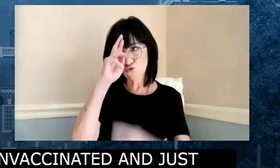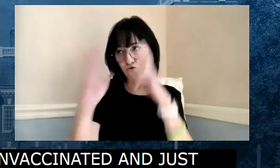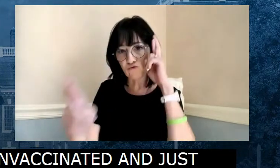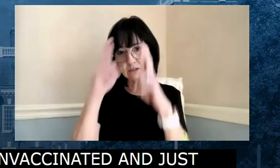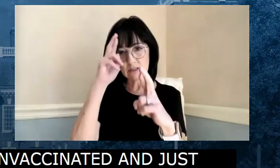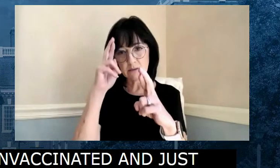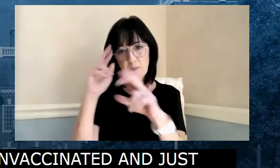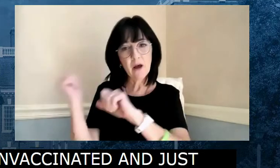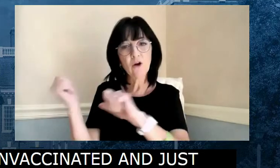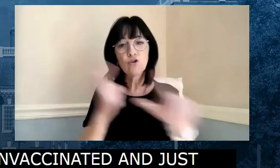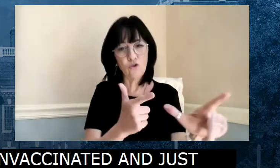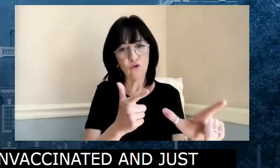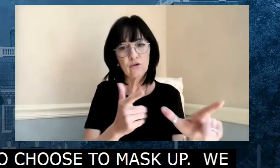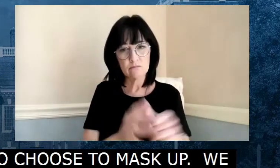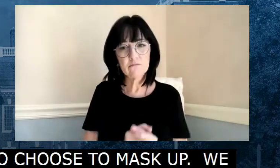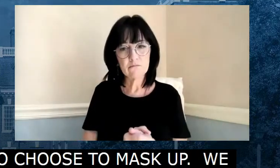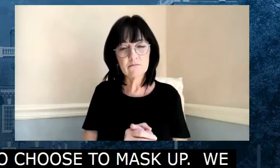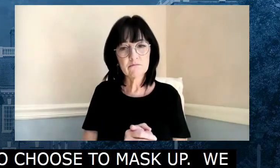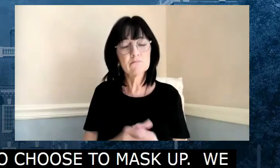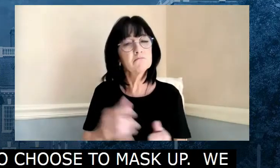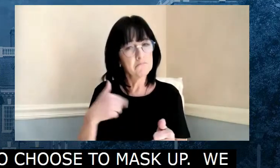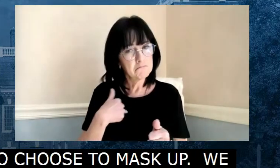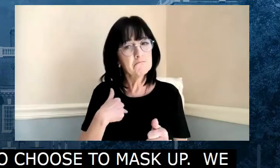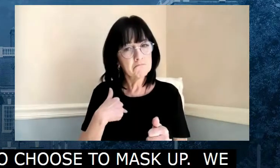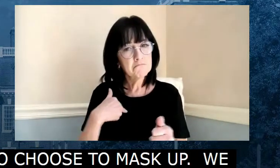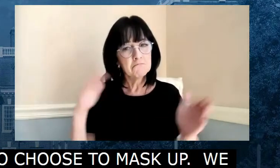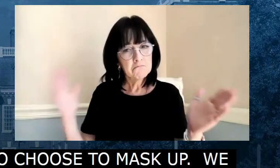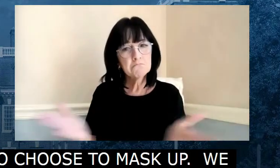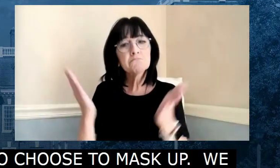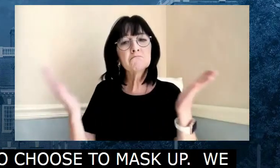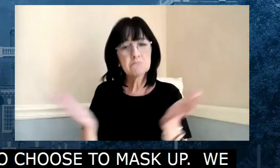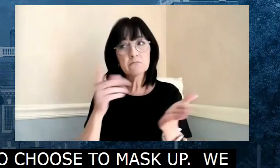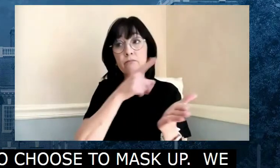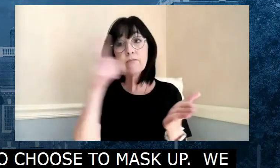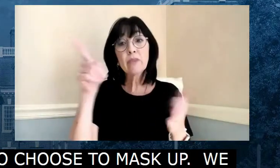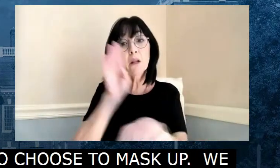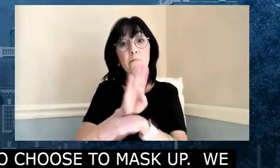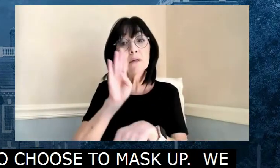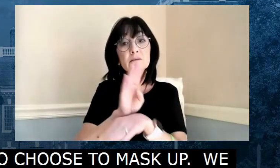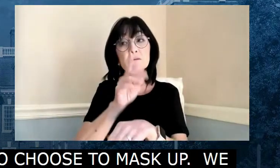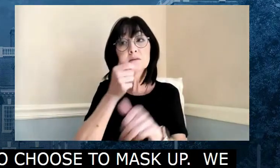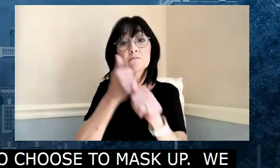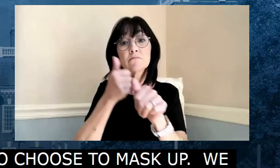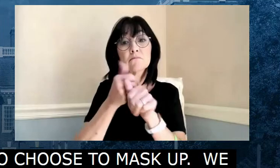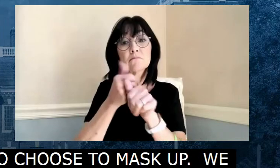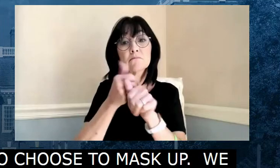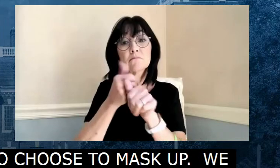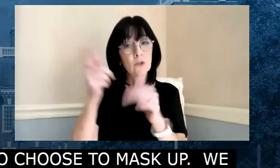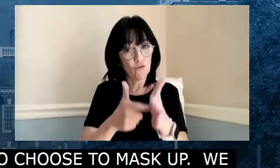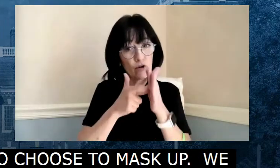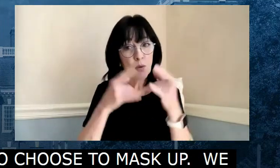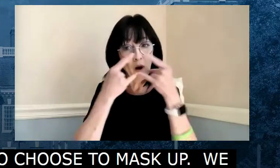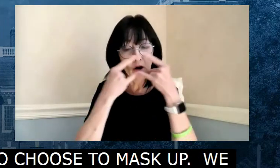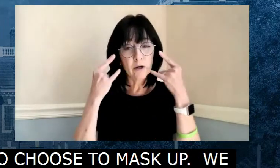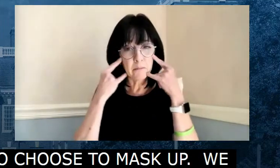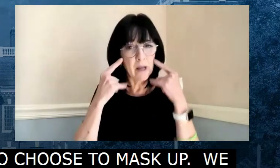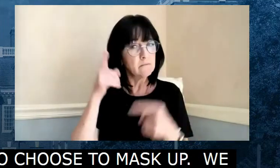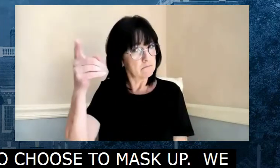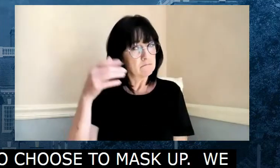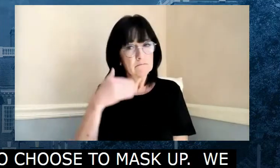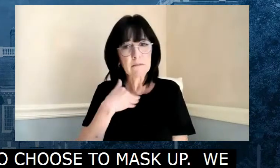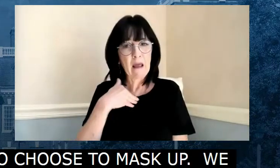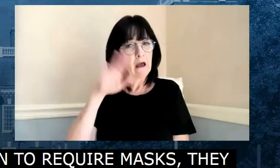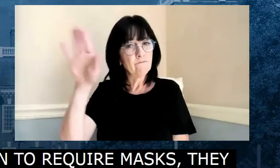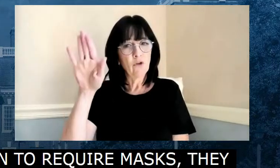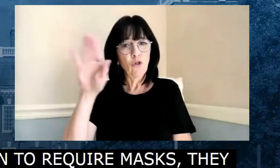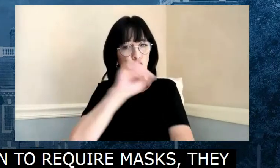applaud businesses that have chosen to continue to require masks. They have the authority to do so, and depending on the setting,